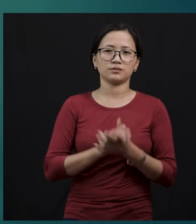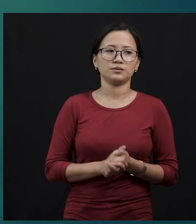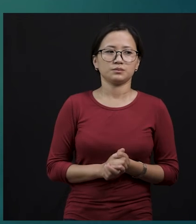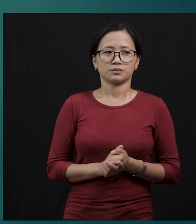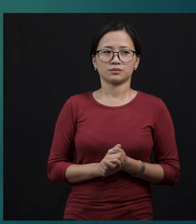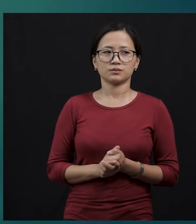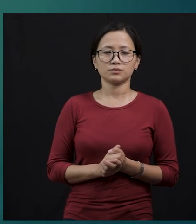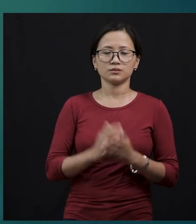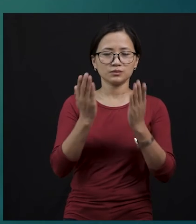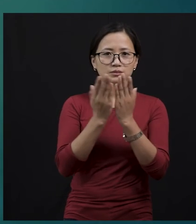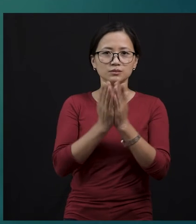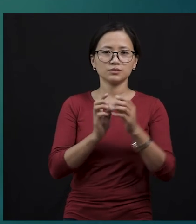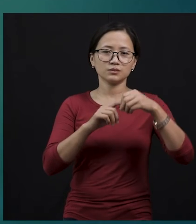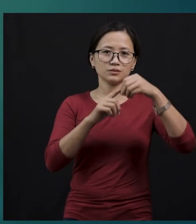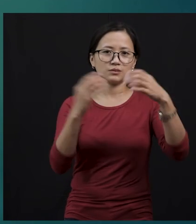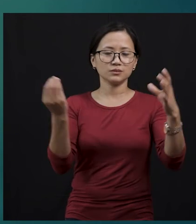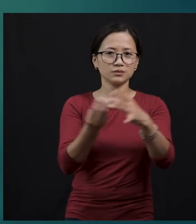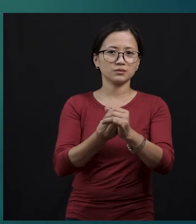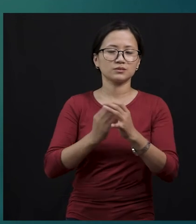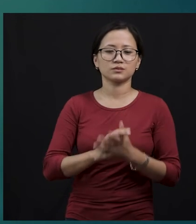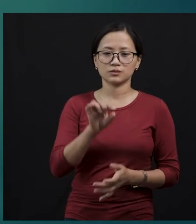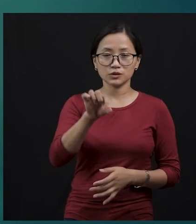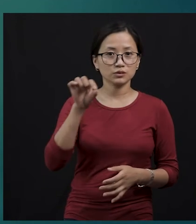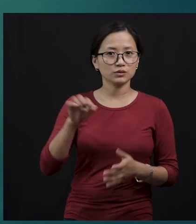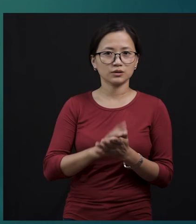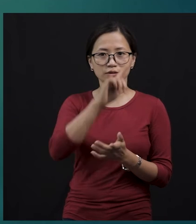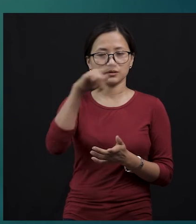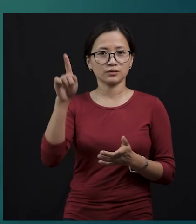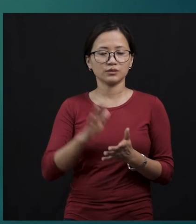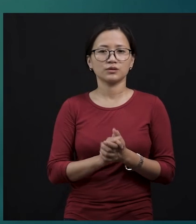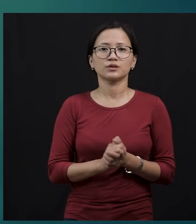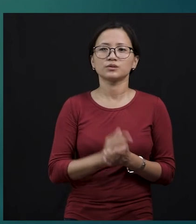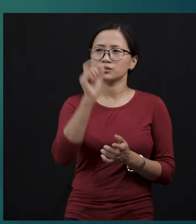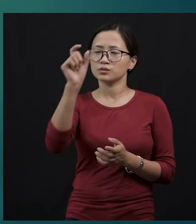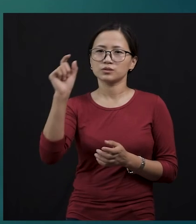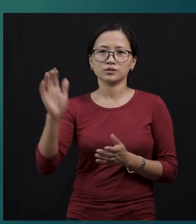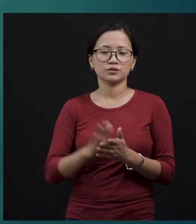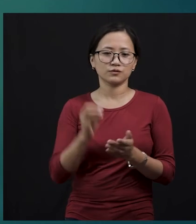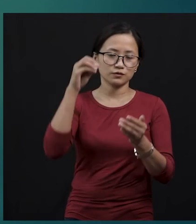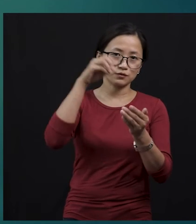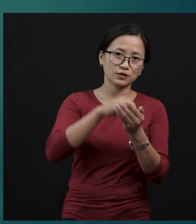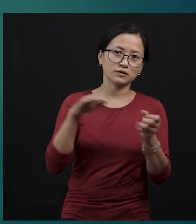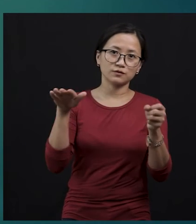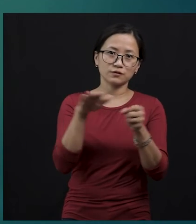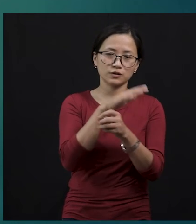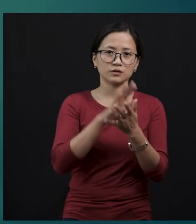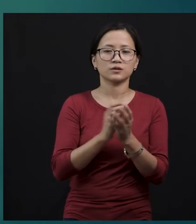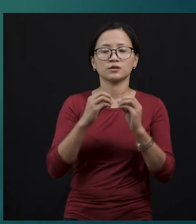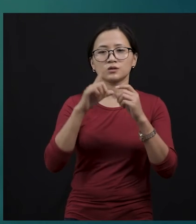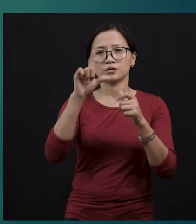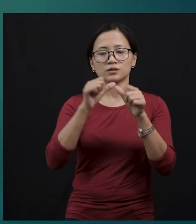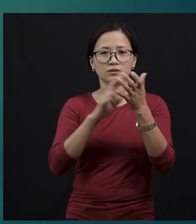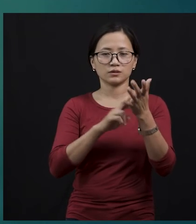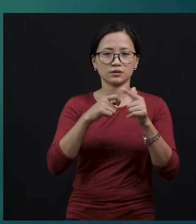this. Okay, let's read the question together. Read the poem and choose the correct word to fill in the blanks. Now, I did not give you the option